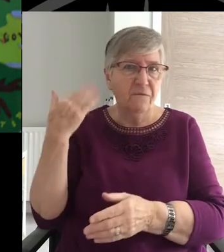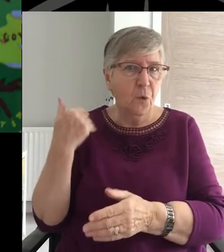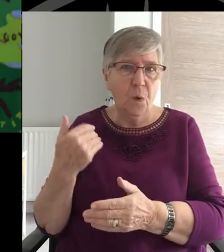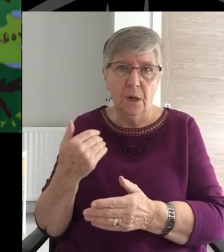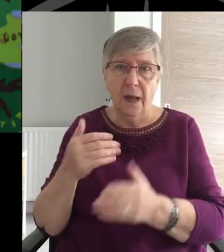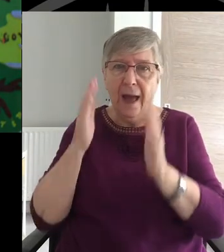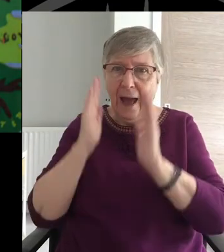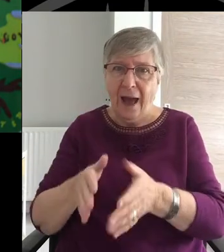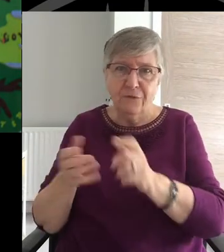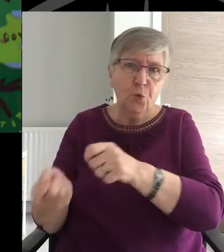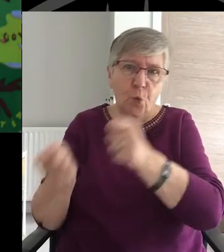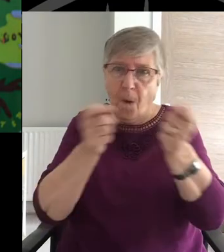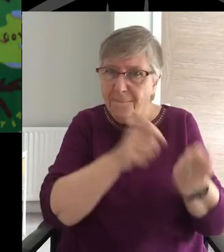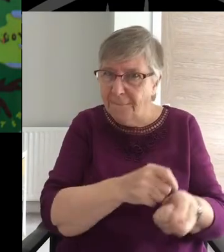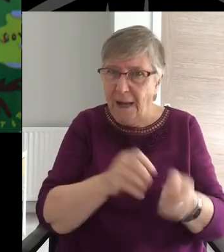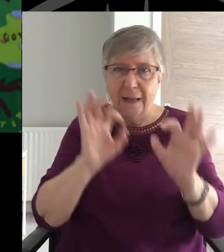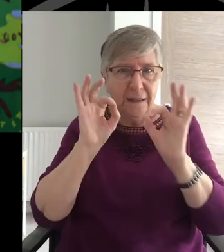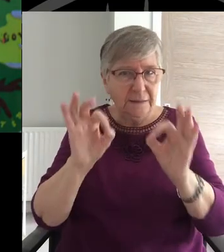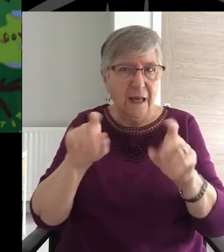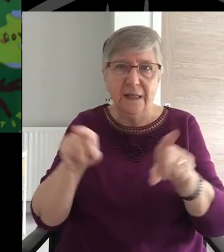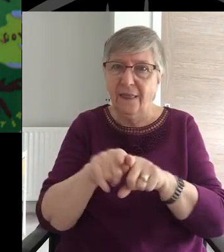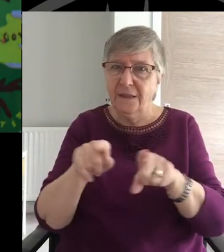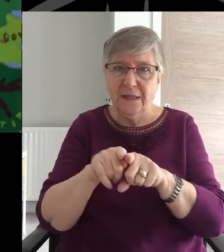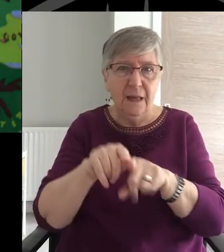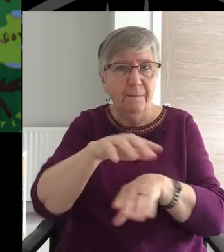our things back in place,